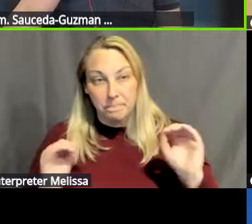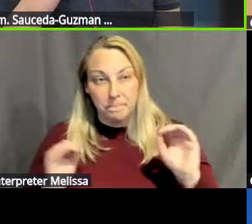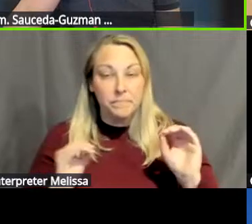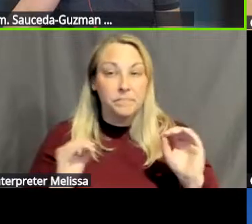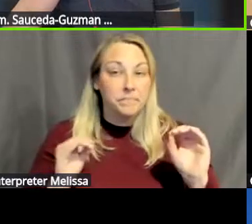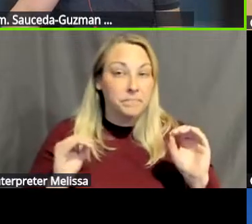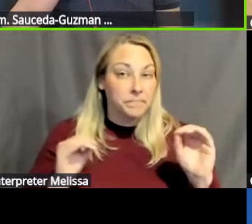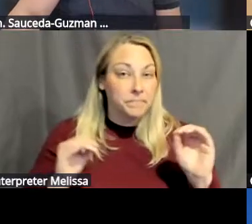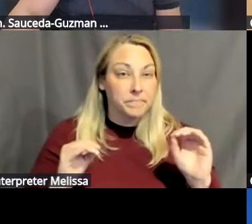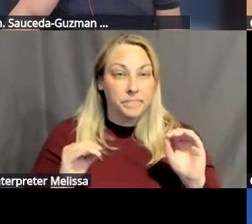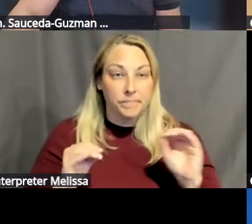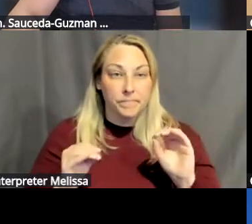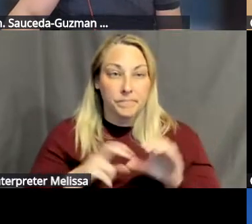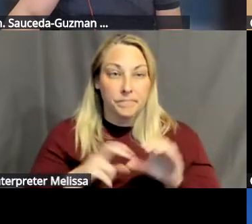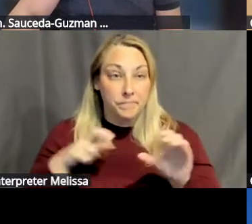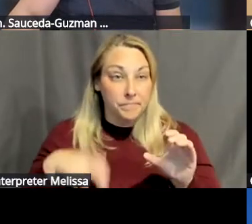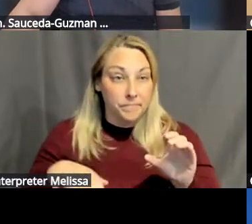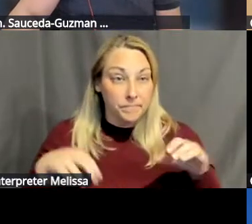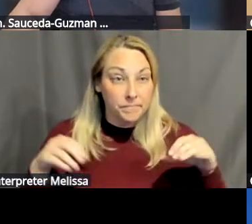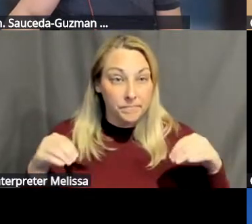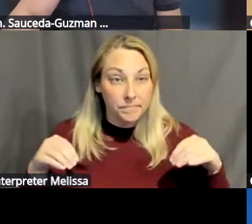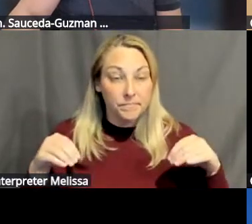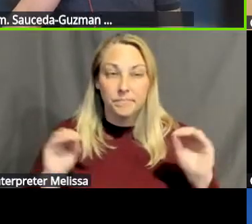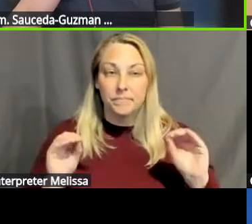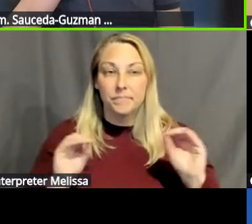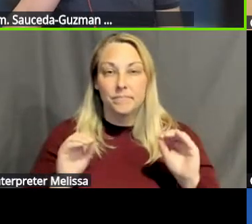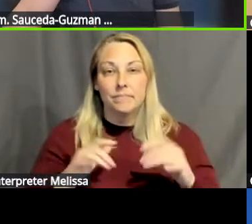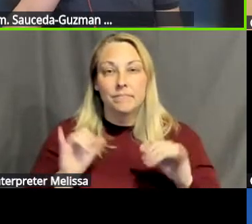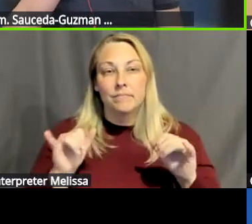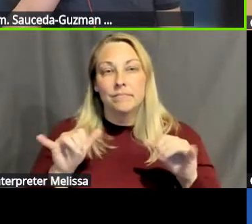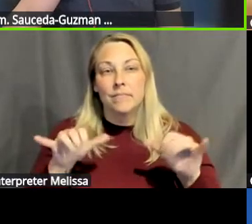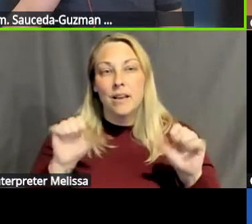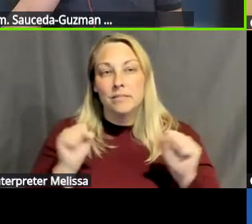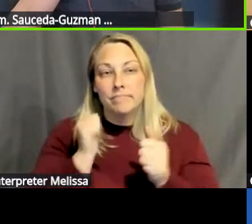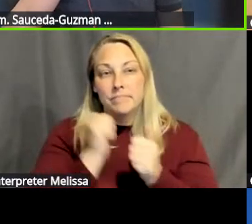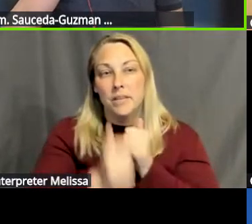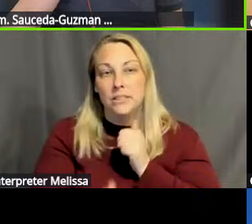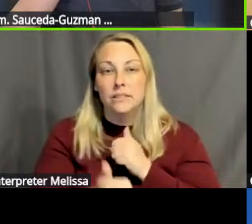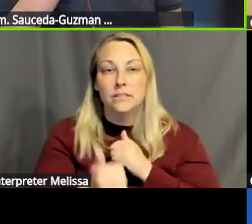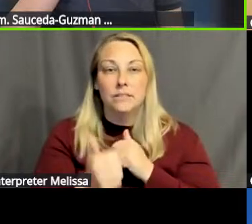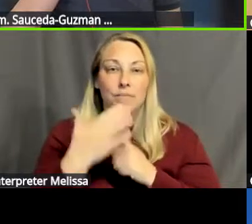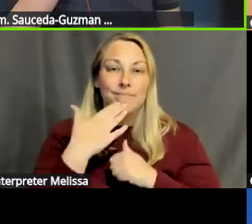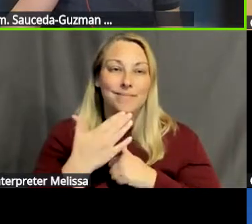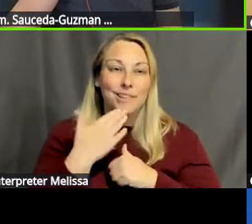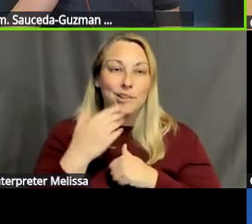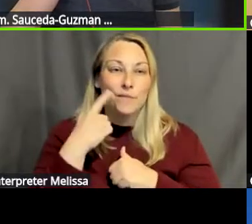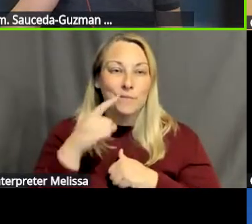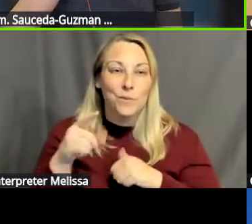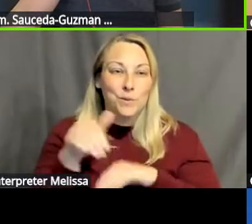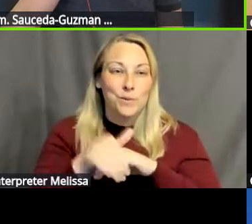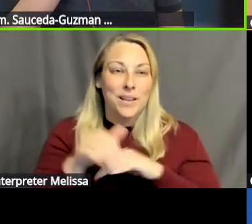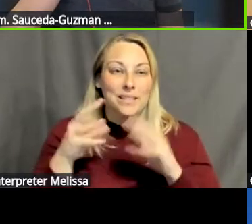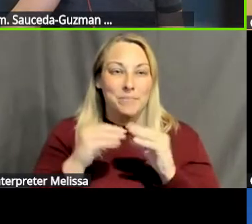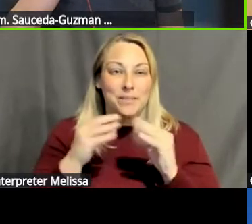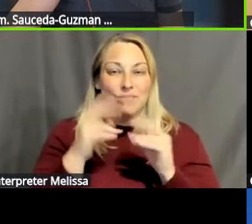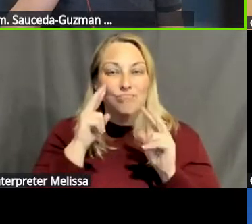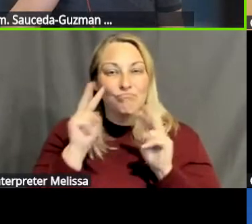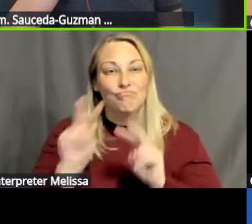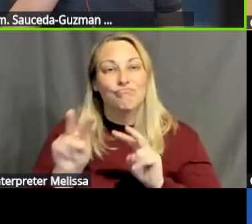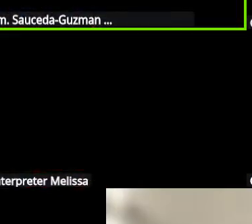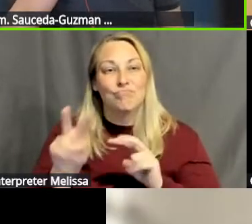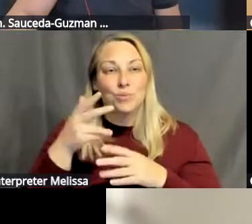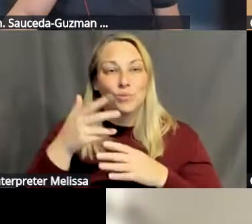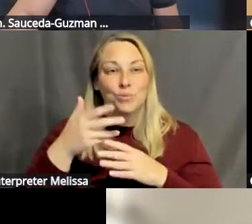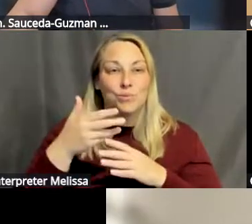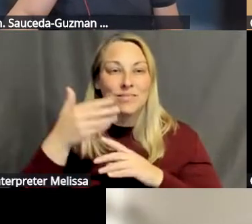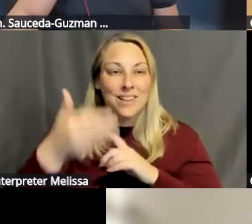abstentions? Okay, ayes have it. Thank you so much, everyone, for tonight's meeting. Look forward to seeing you next month. Be safe out here. All